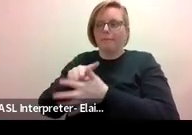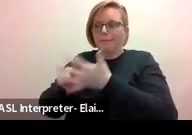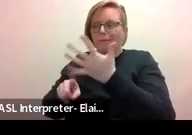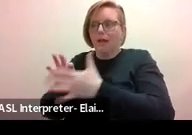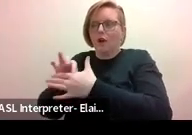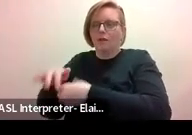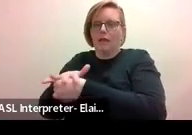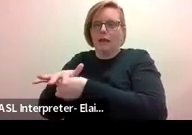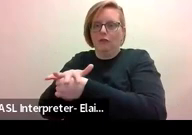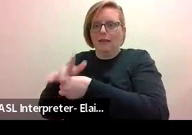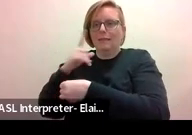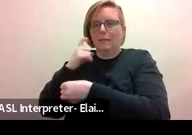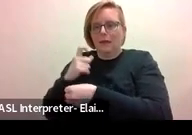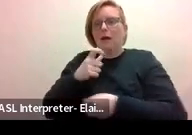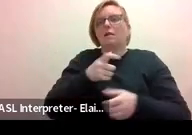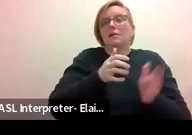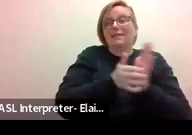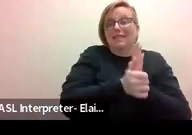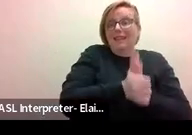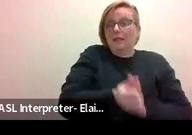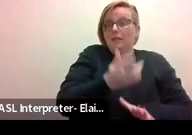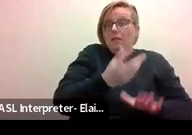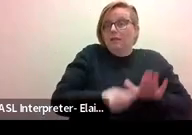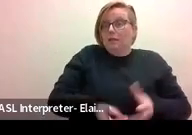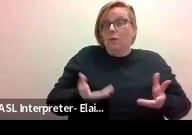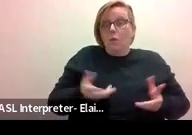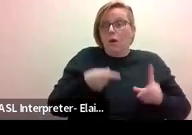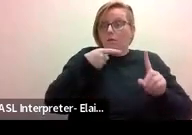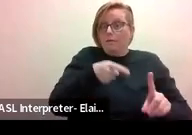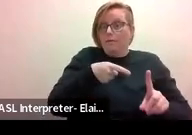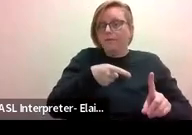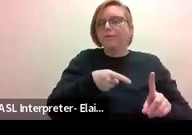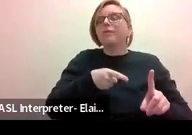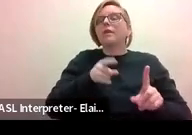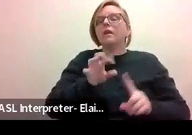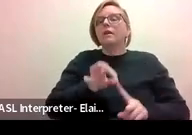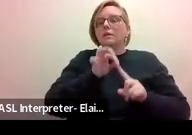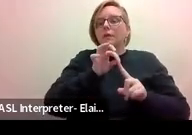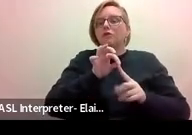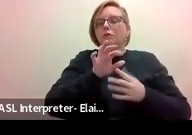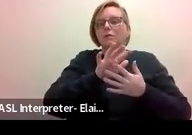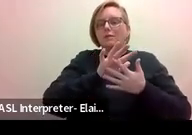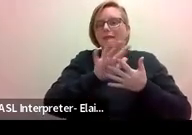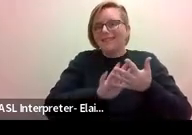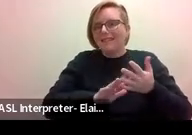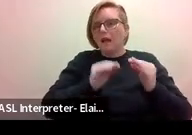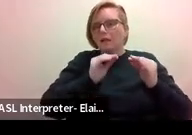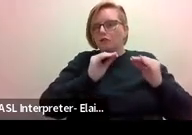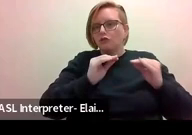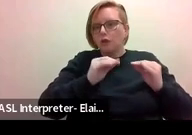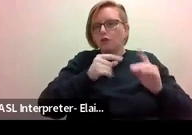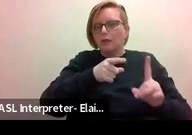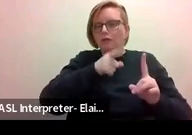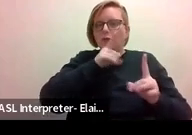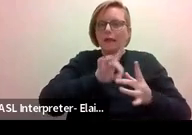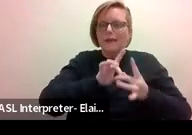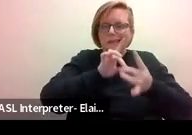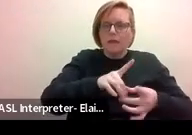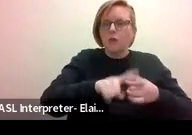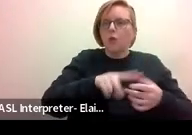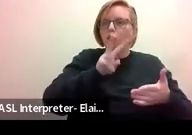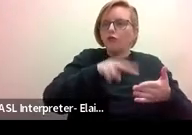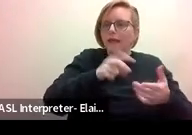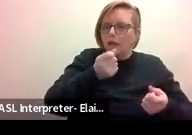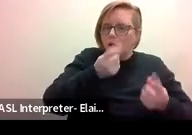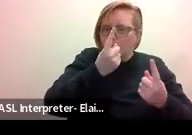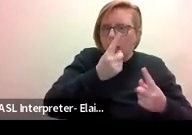So instead, the specially designed instruction would be around that reading comprehension, or possibly that